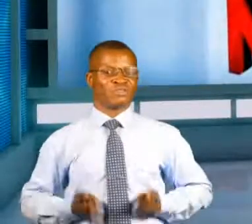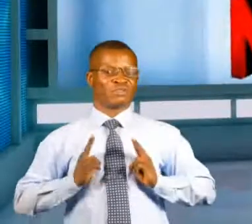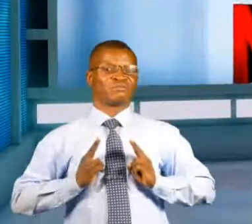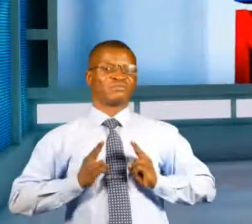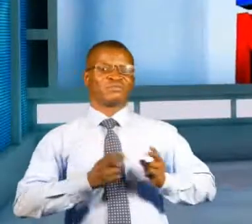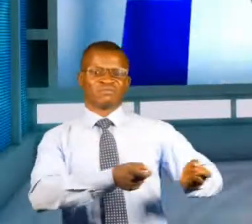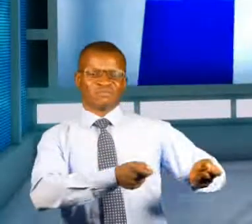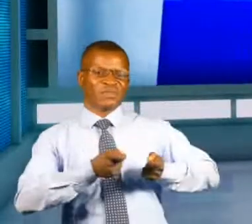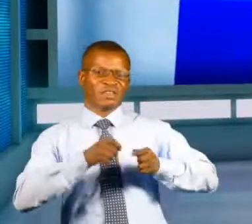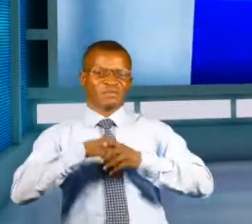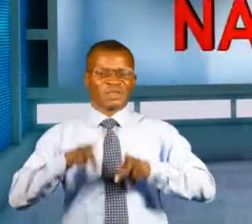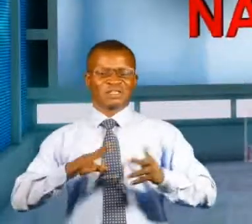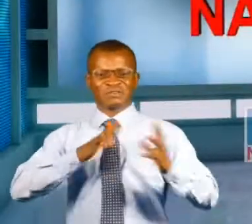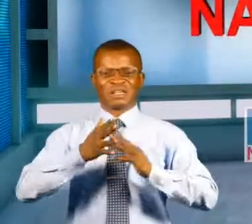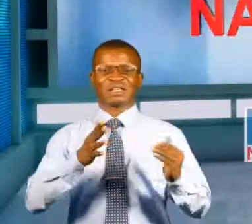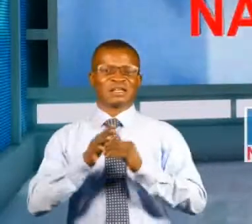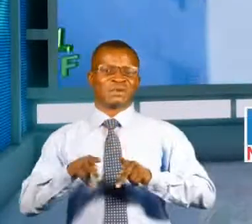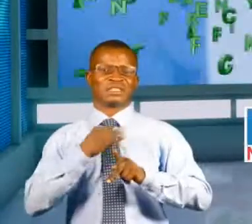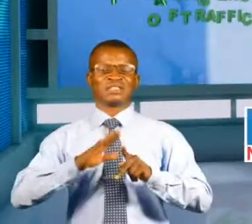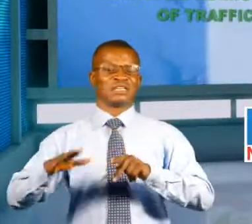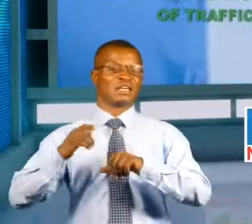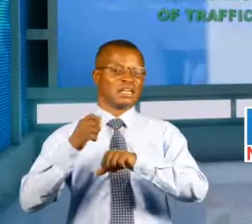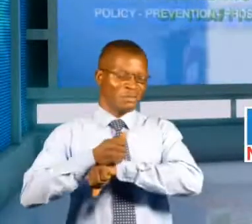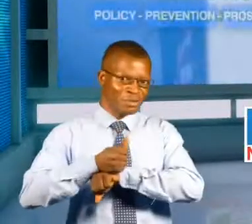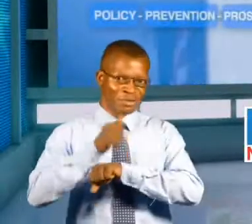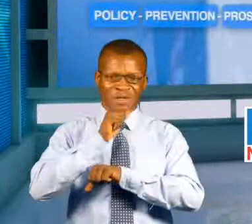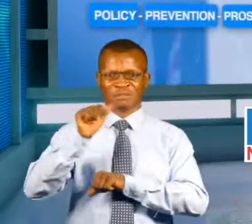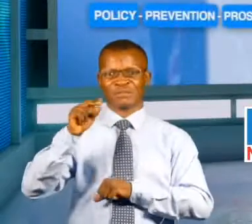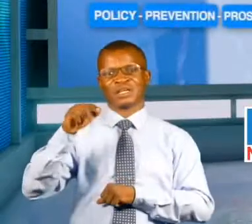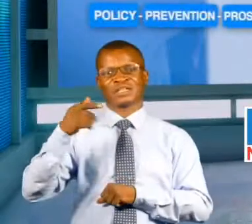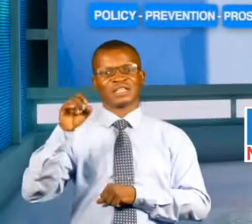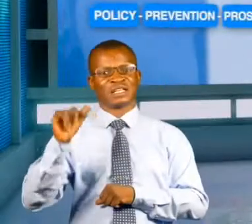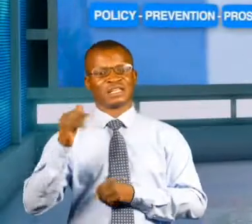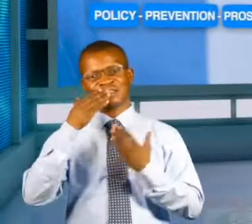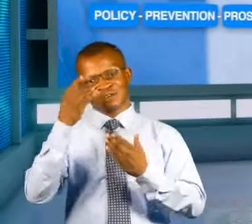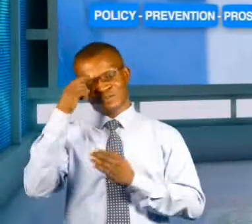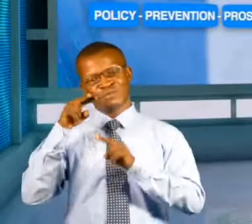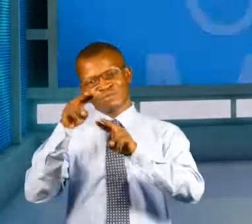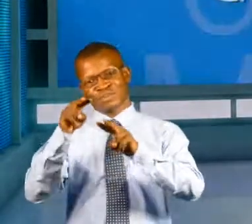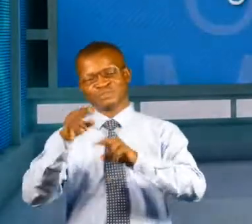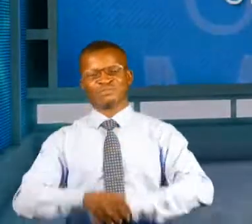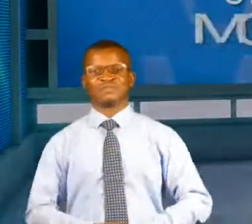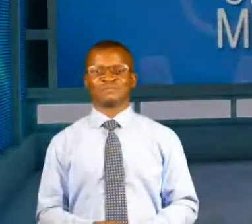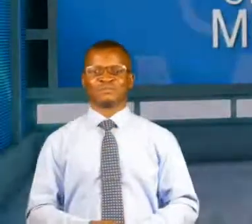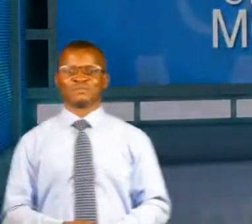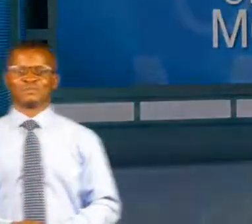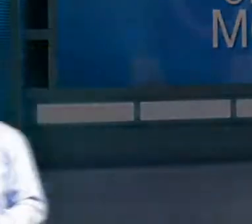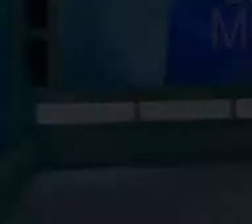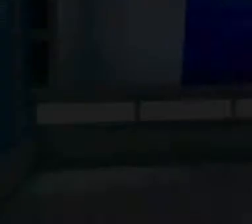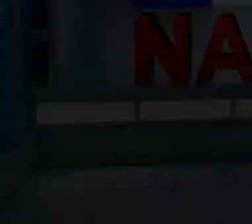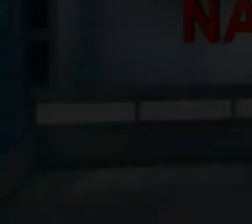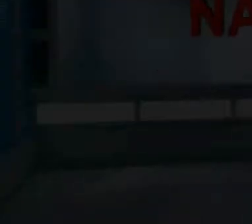in persons, violence against persons and child abuse. I'm Angela Agbegi. Thank you for watching.